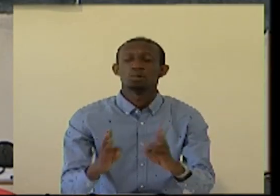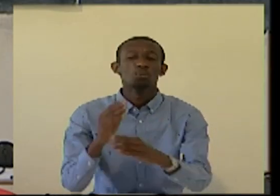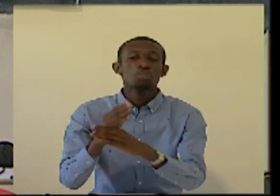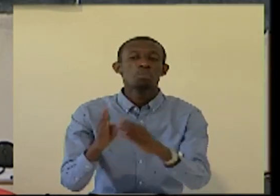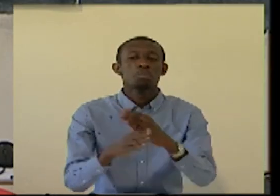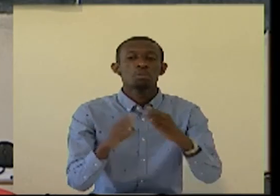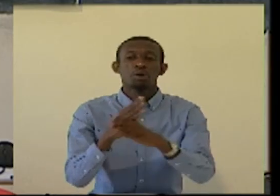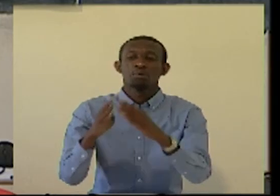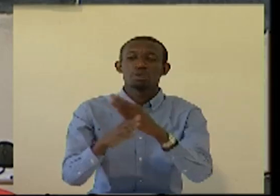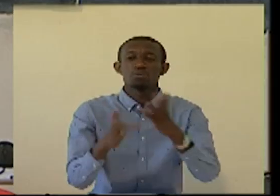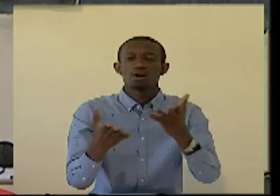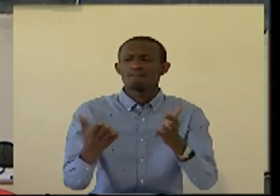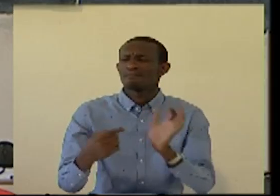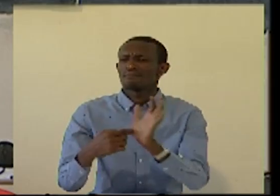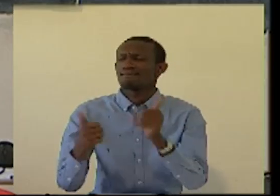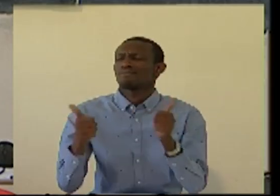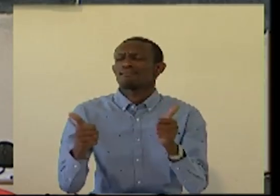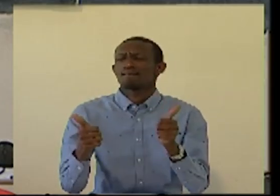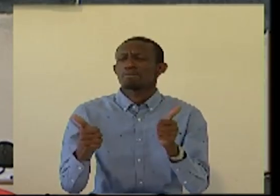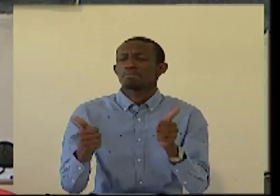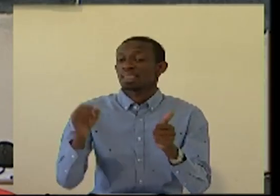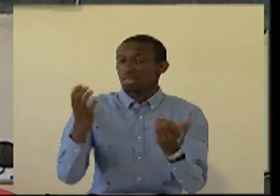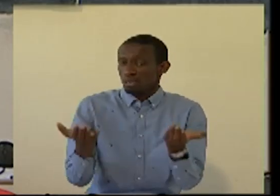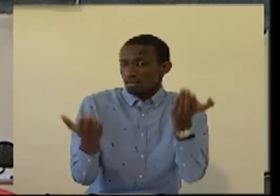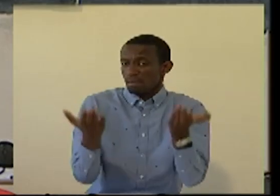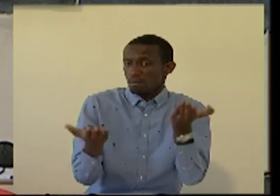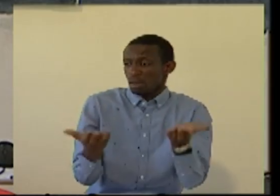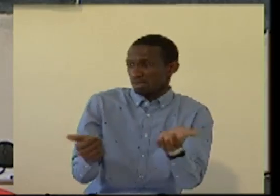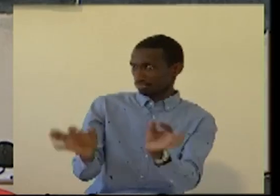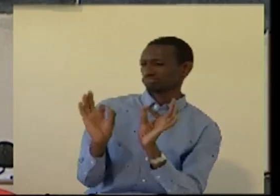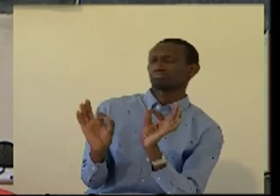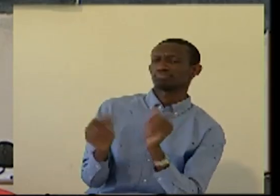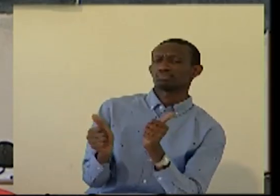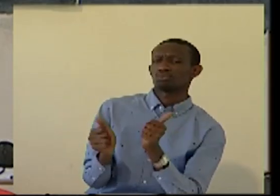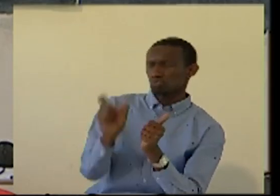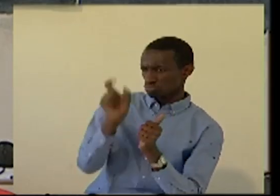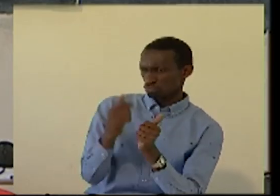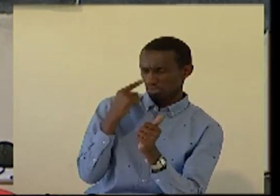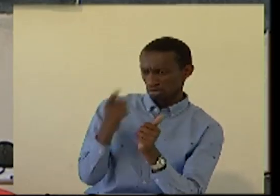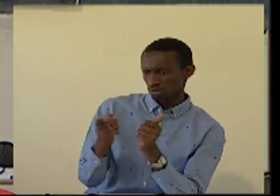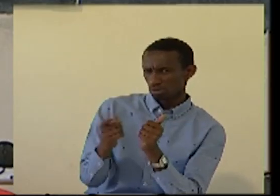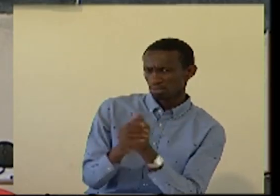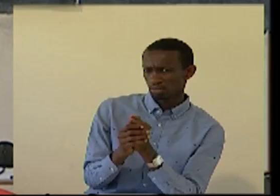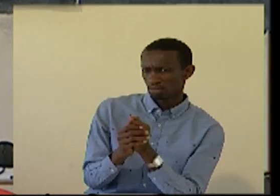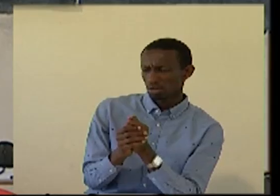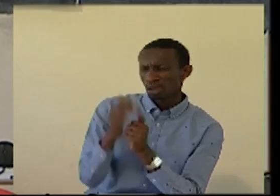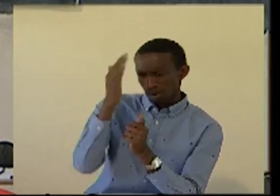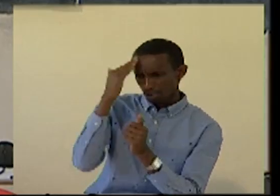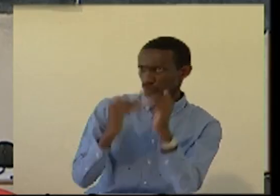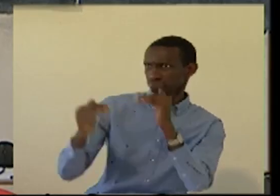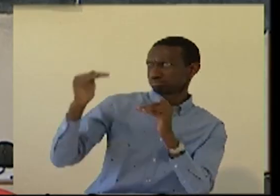building or constructing a scale, a mass scale, to which we have, or in which we have, a